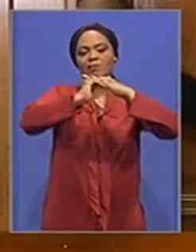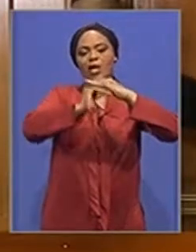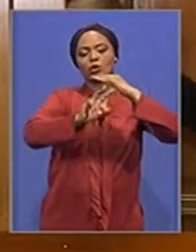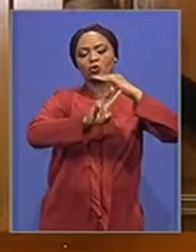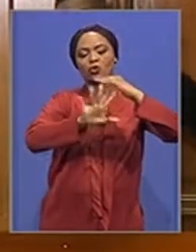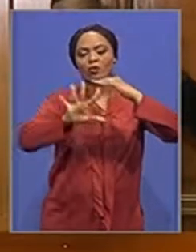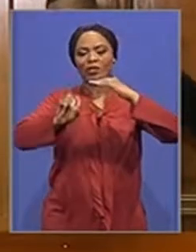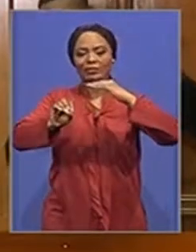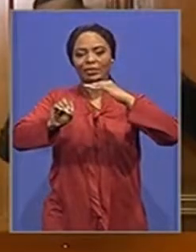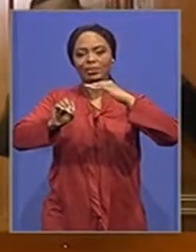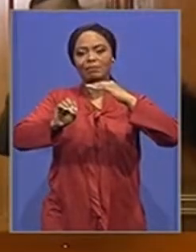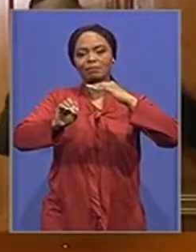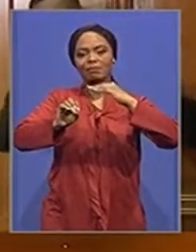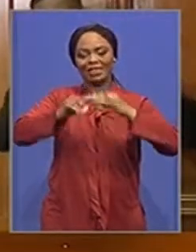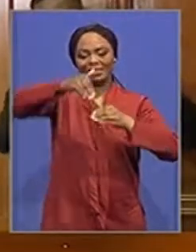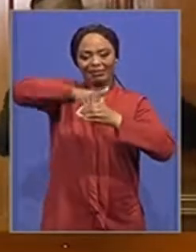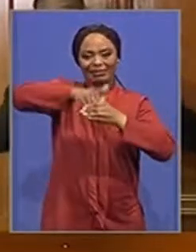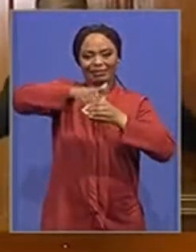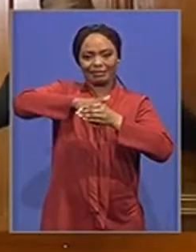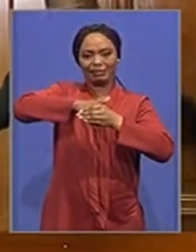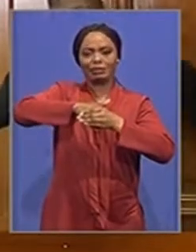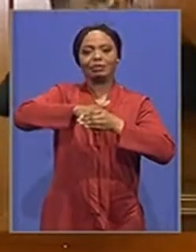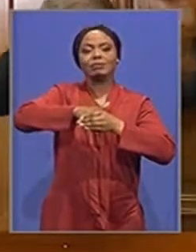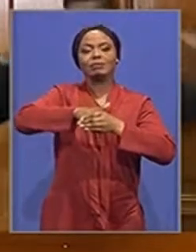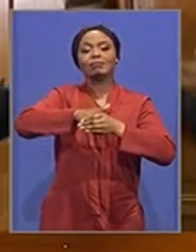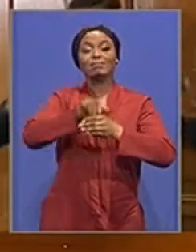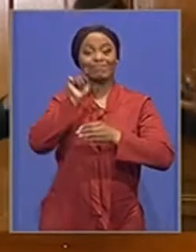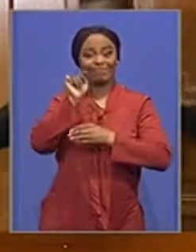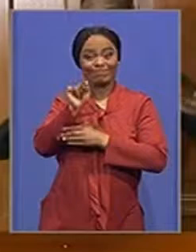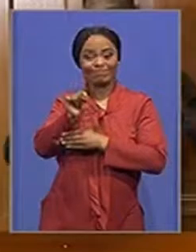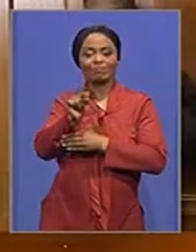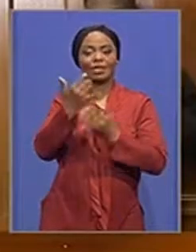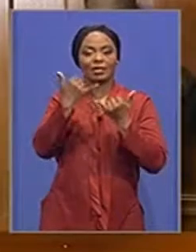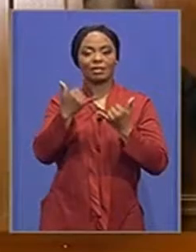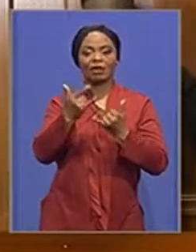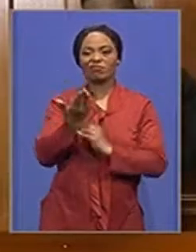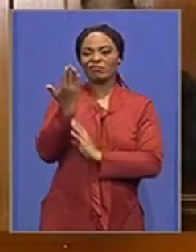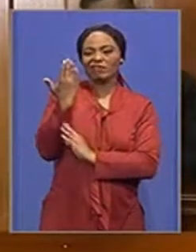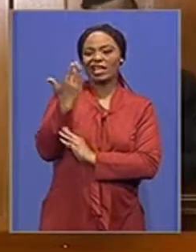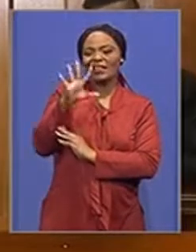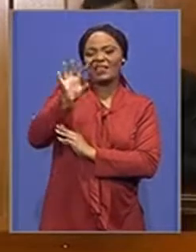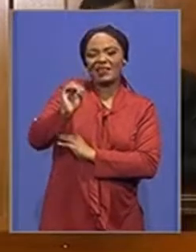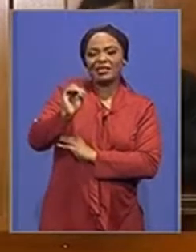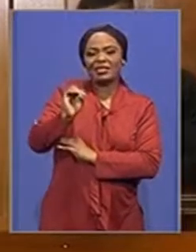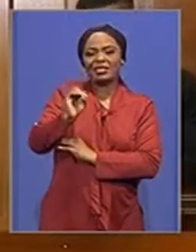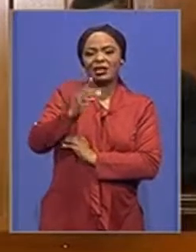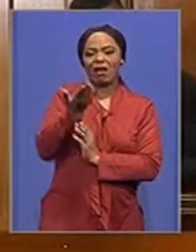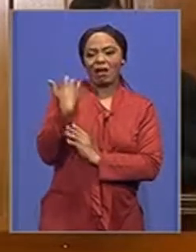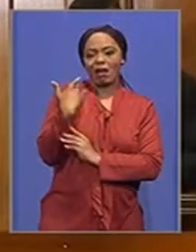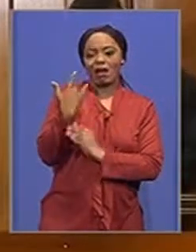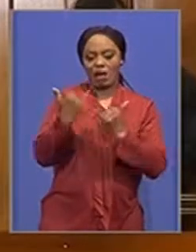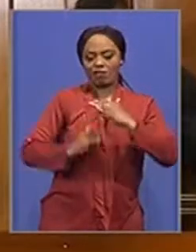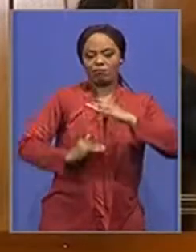250 people indoors. And this has been raised from the 50 people